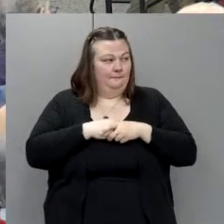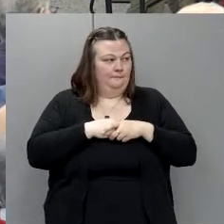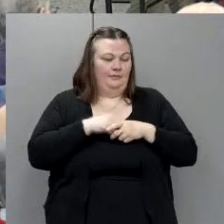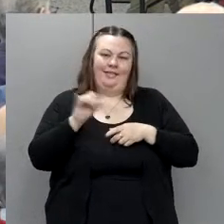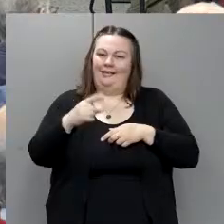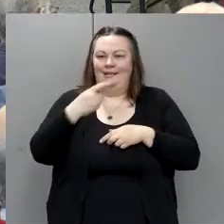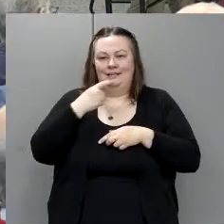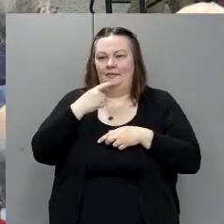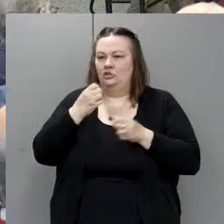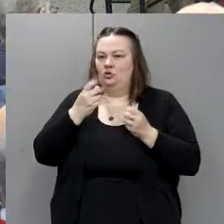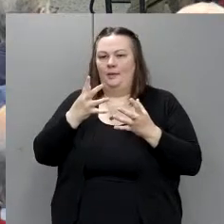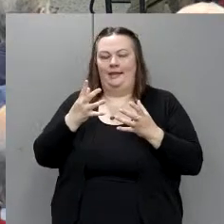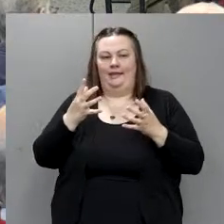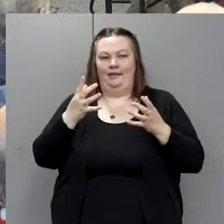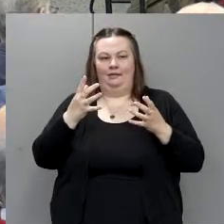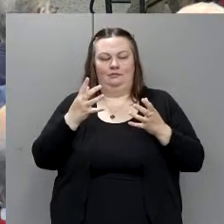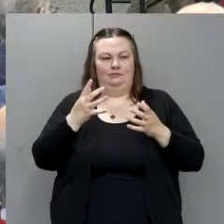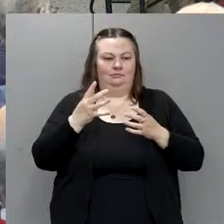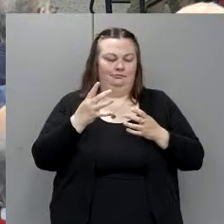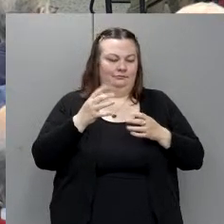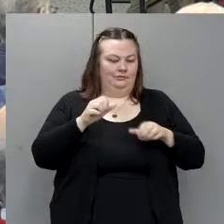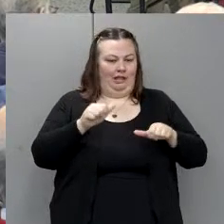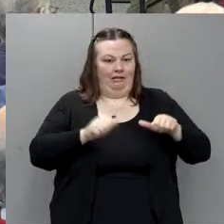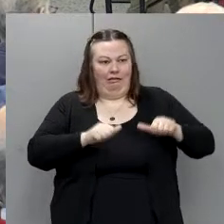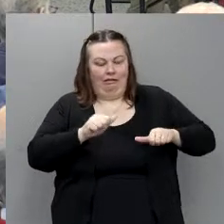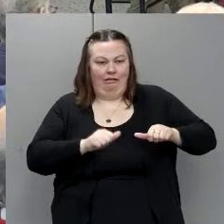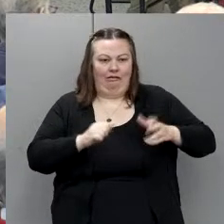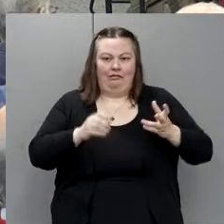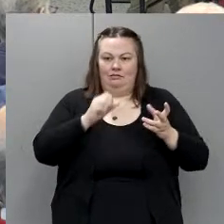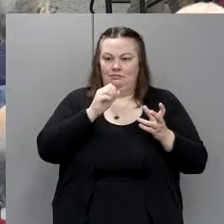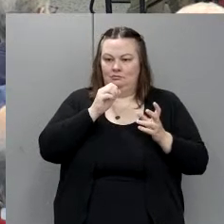Like I said, there's too many unknowns, there's too much uncertainty, there's too many